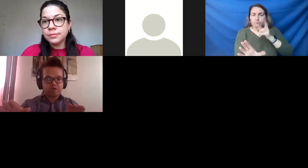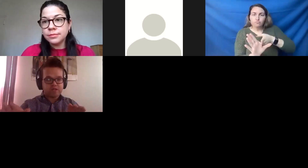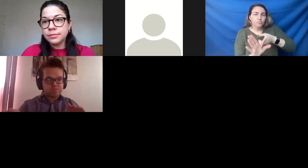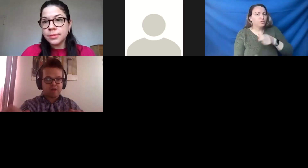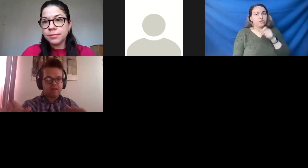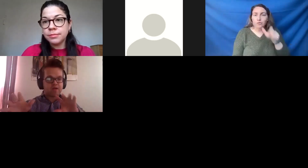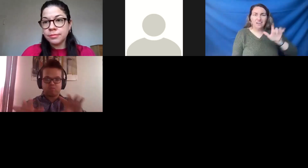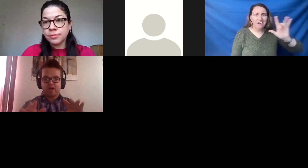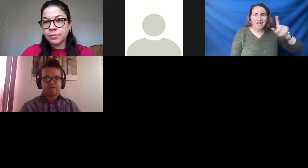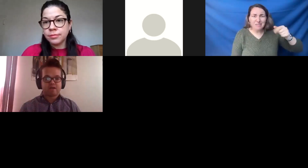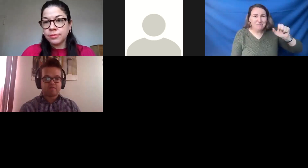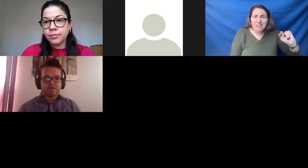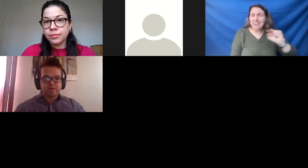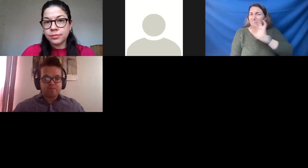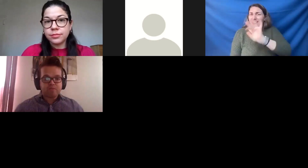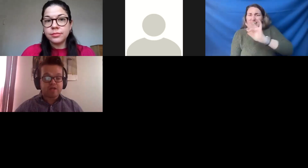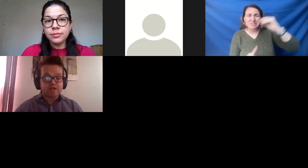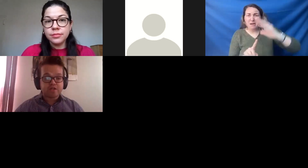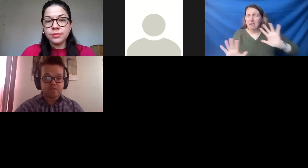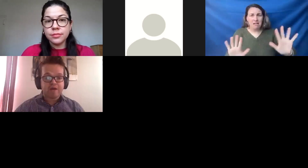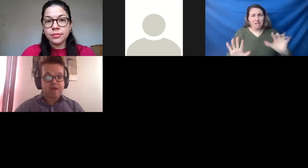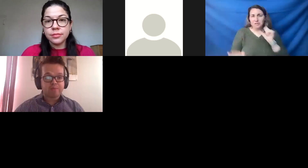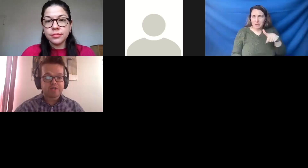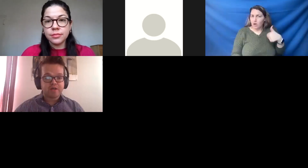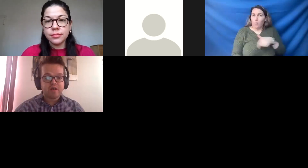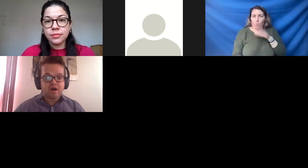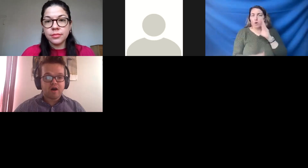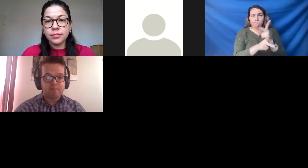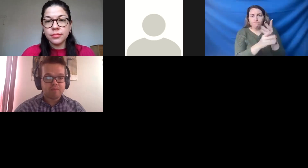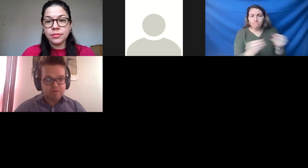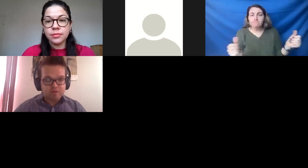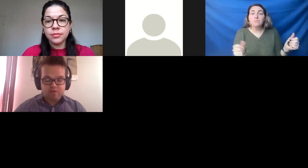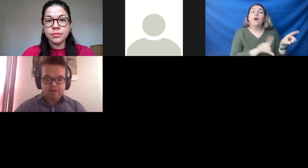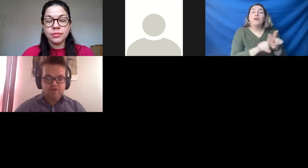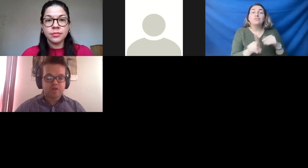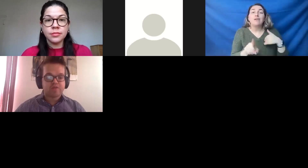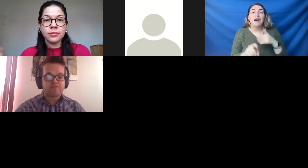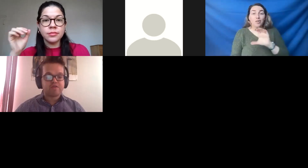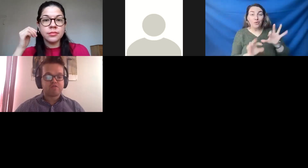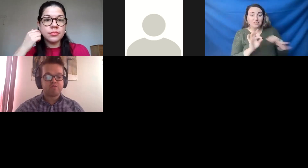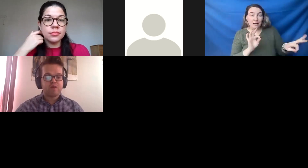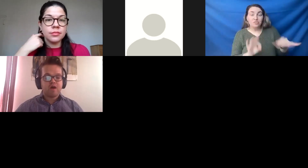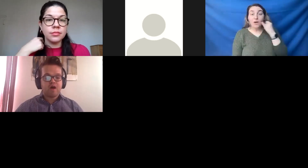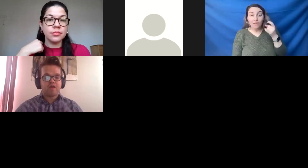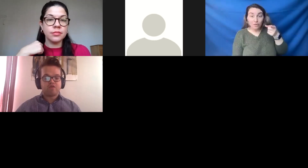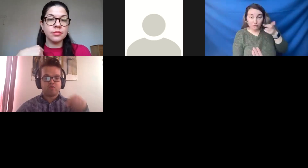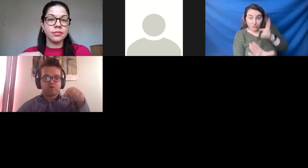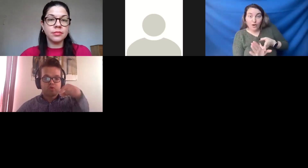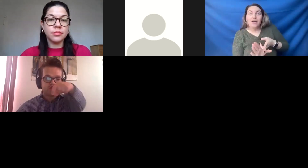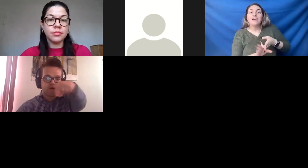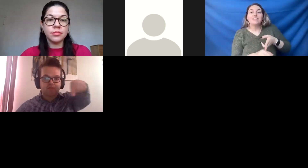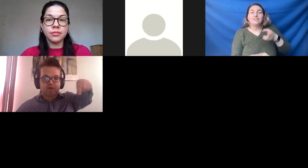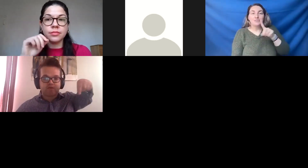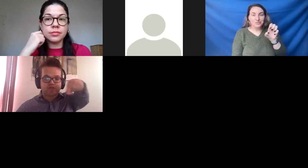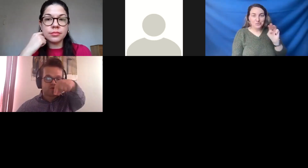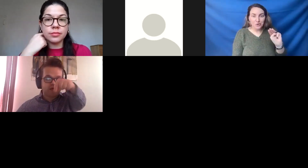you don't need to spotlight. We have that covered. In addition, we have captioning. If you're once again joining us via Zoom, if you go